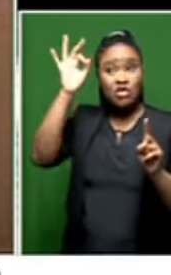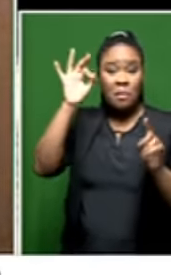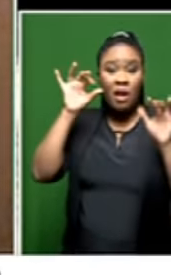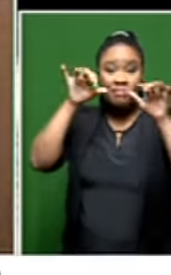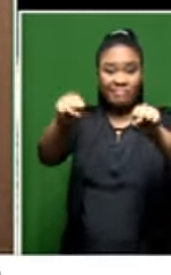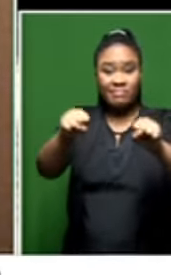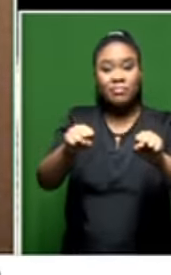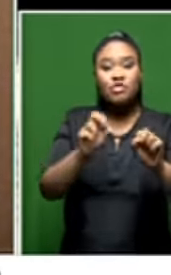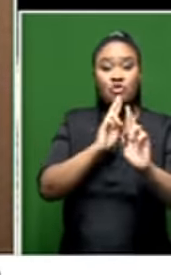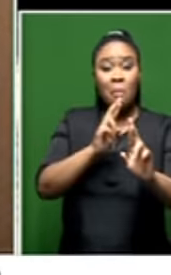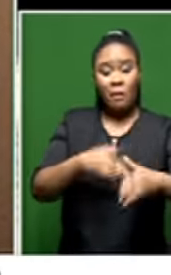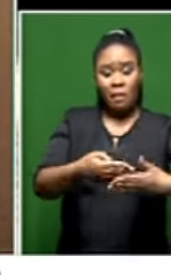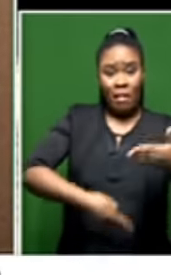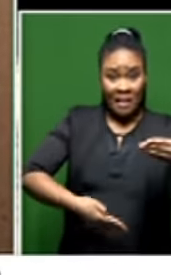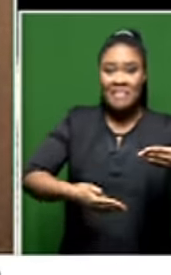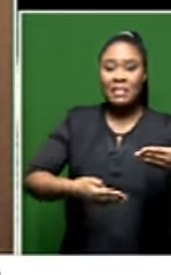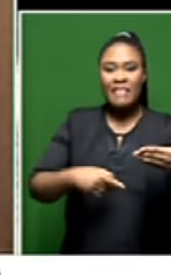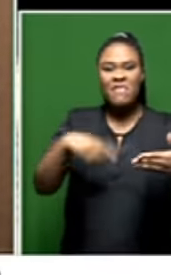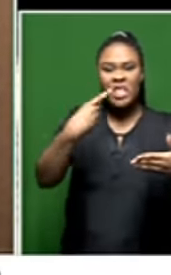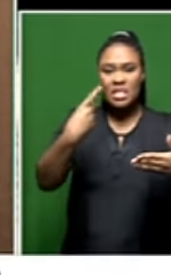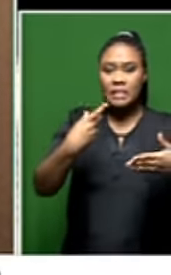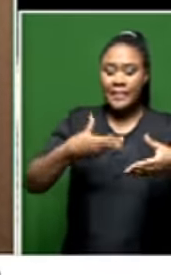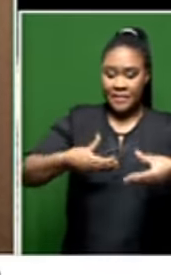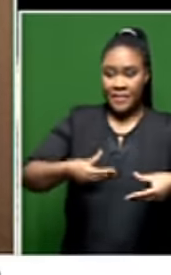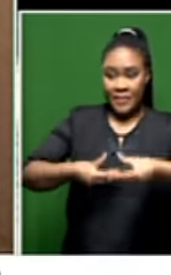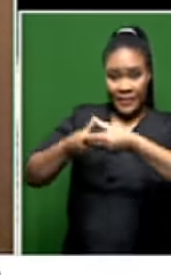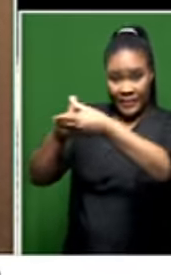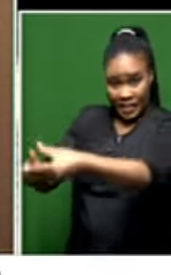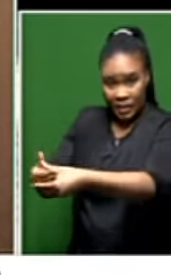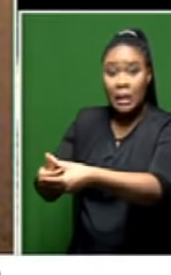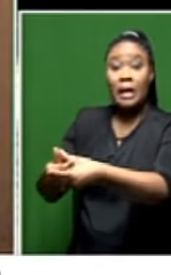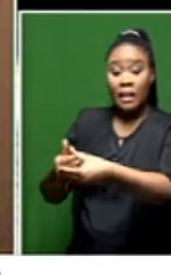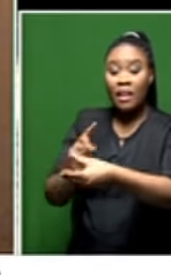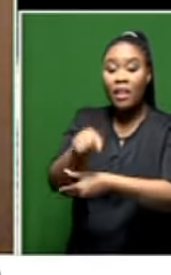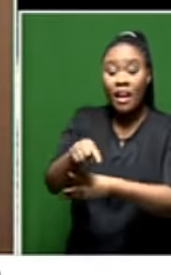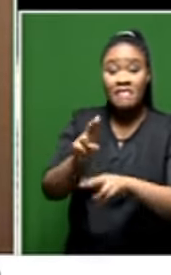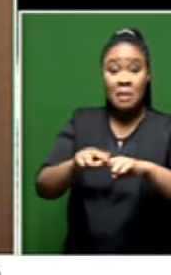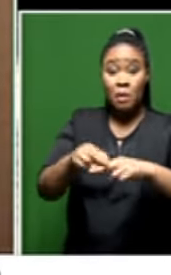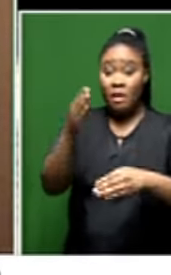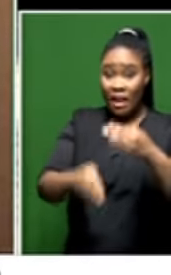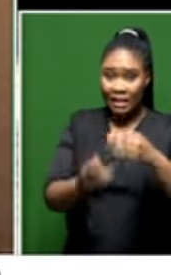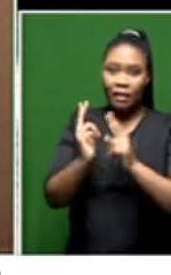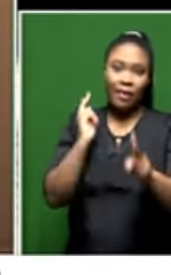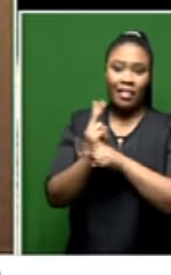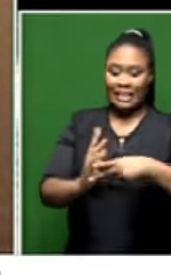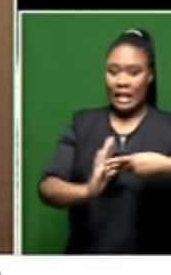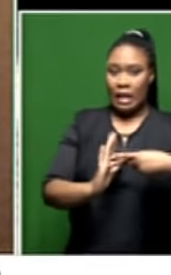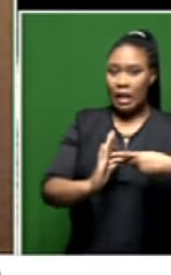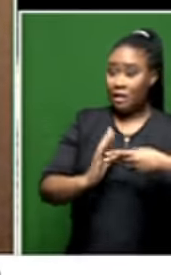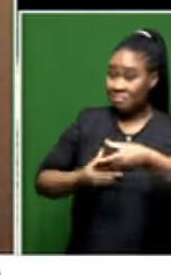The first part was released. The last one will be at the end of February. I suppose a tough question,